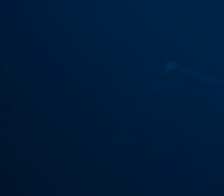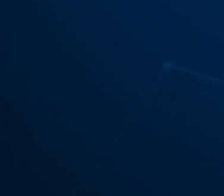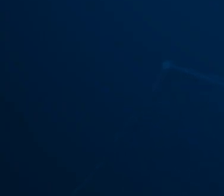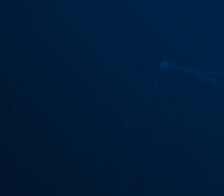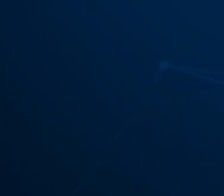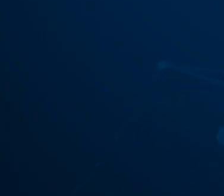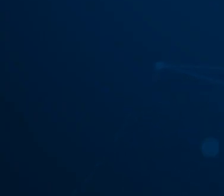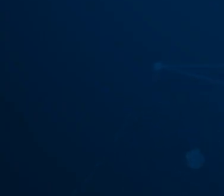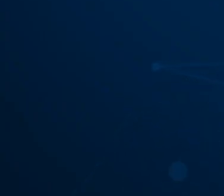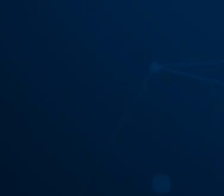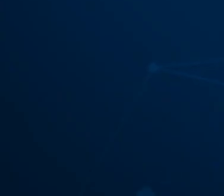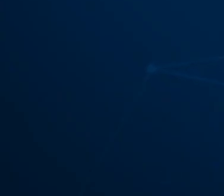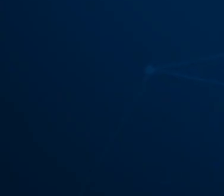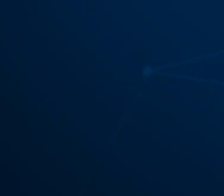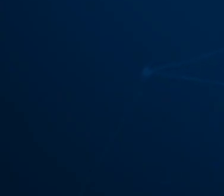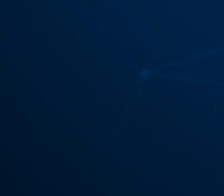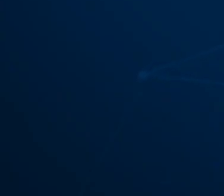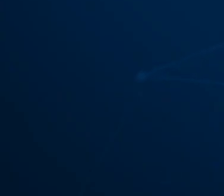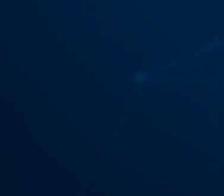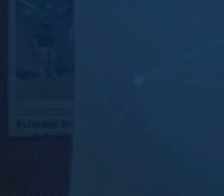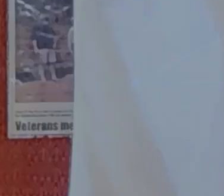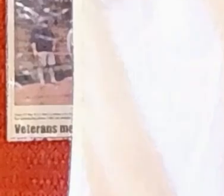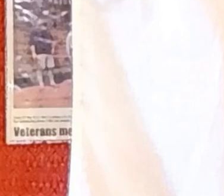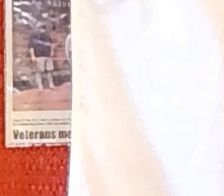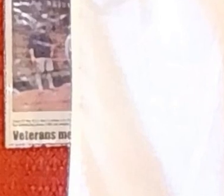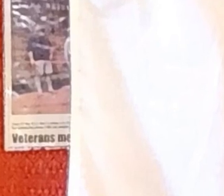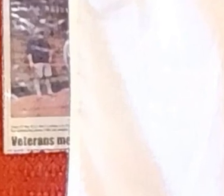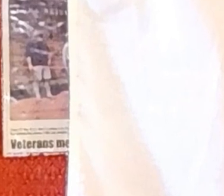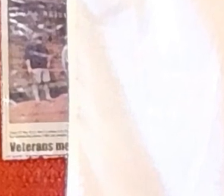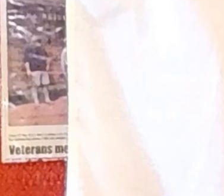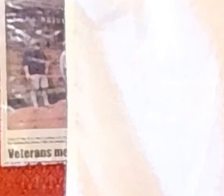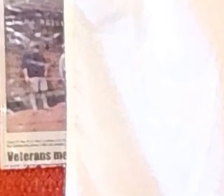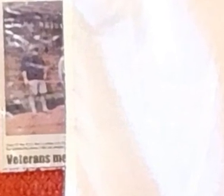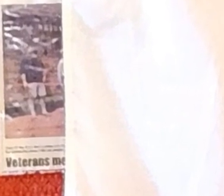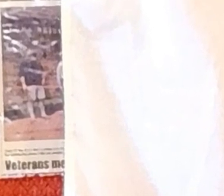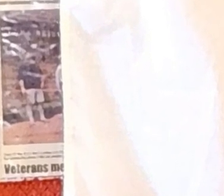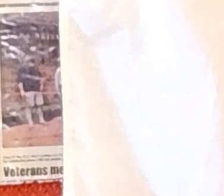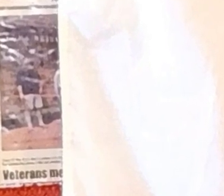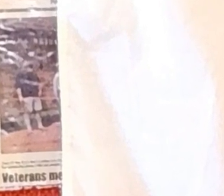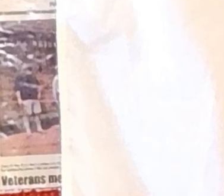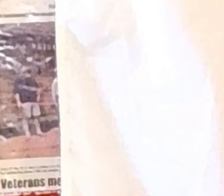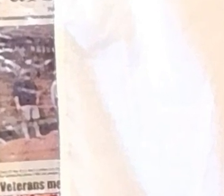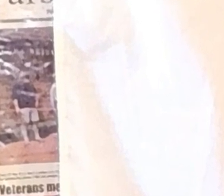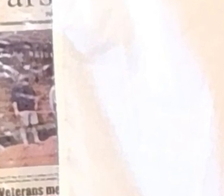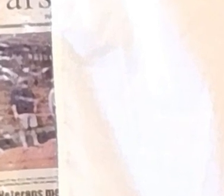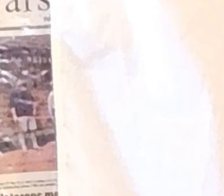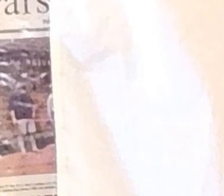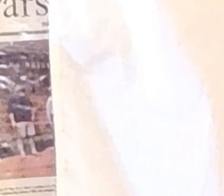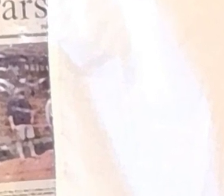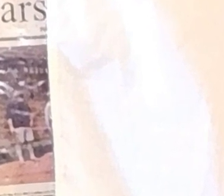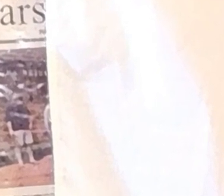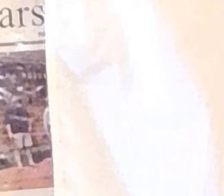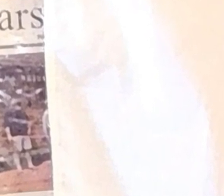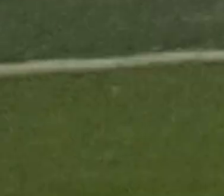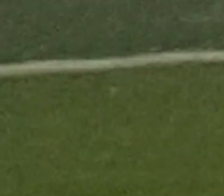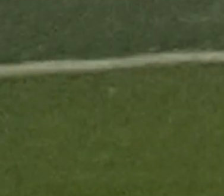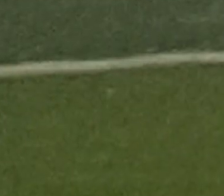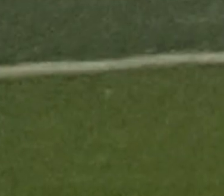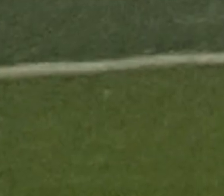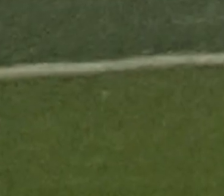and a surgery few have ever heard of. 17-year-old John Kermer lives the typical teenage